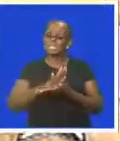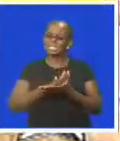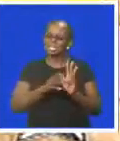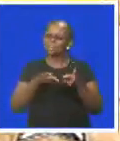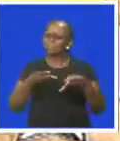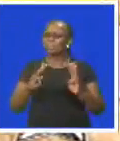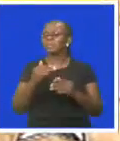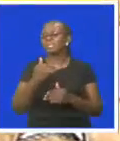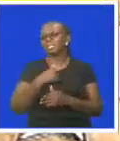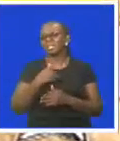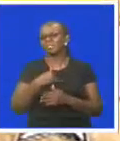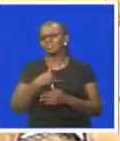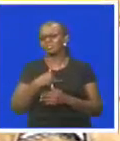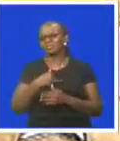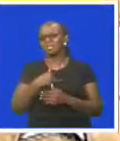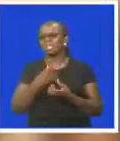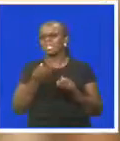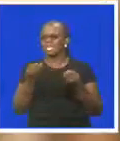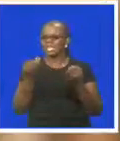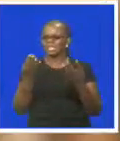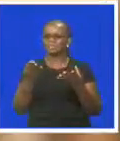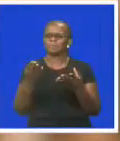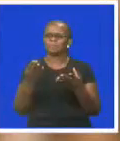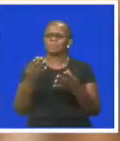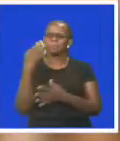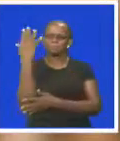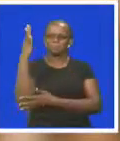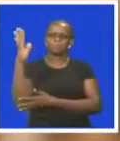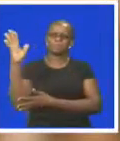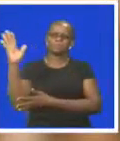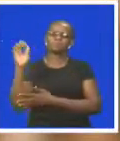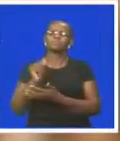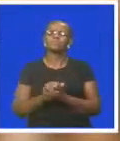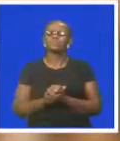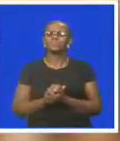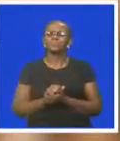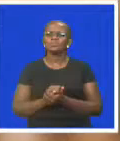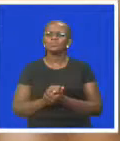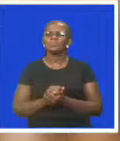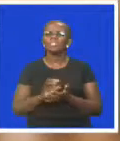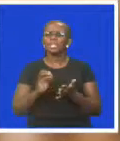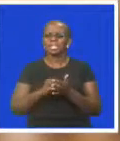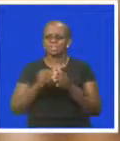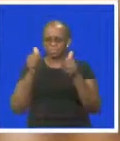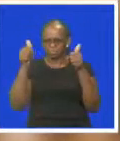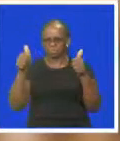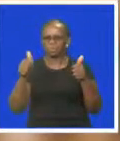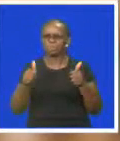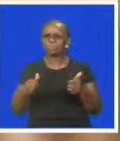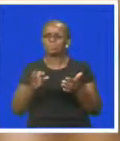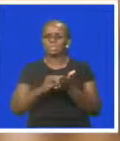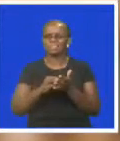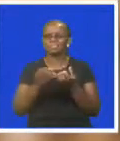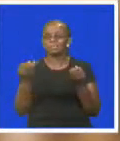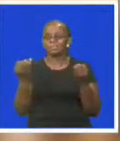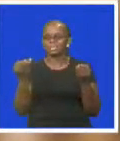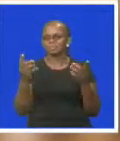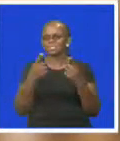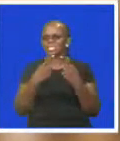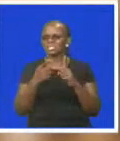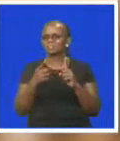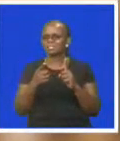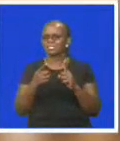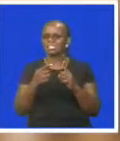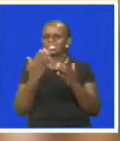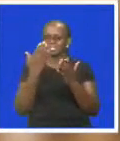So numbers are very important for us. Now let us count here with me. In this chart, we have numbers. And these